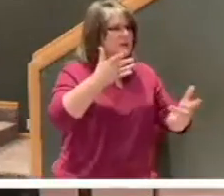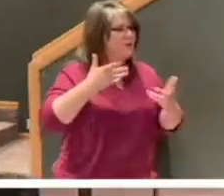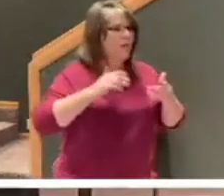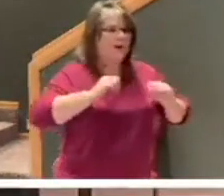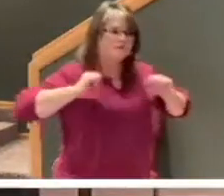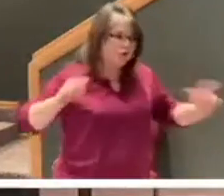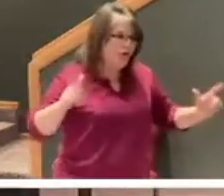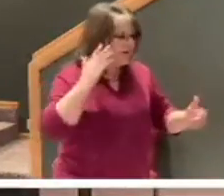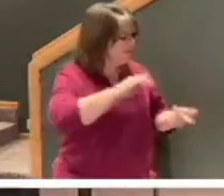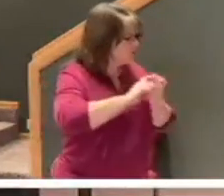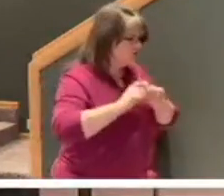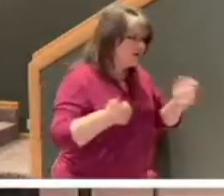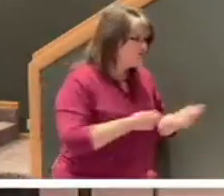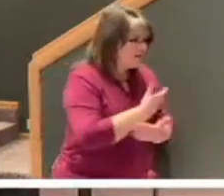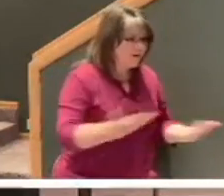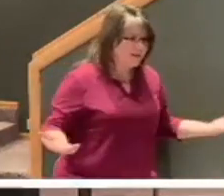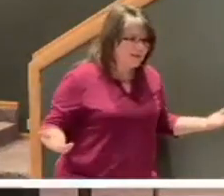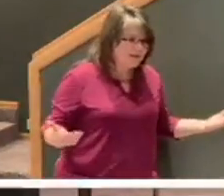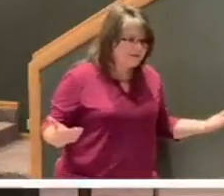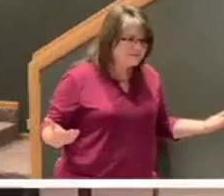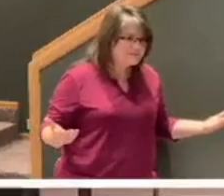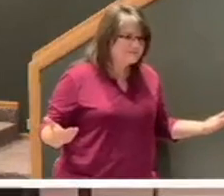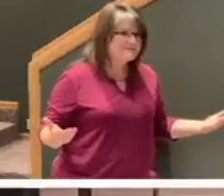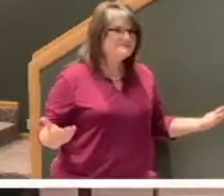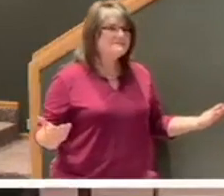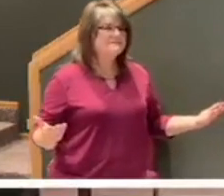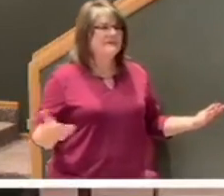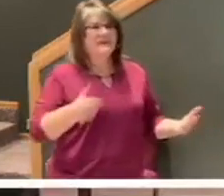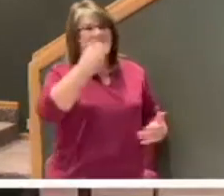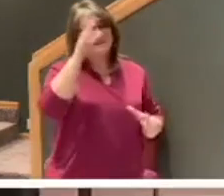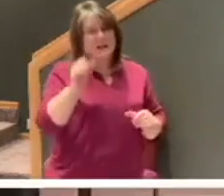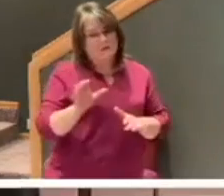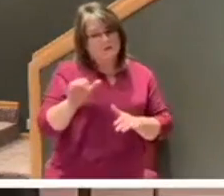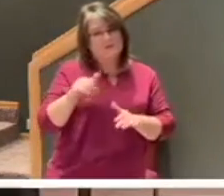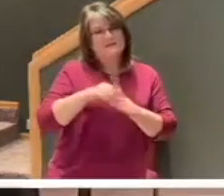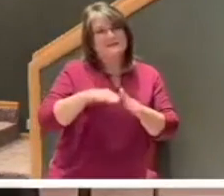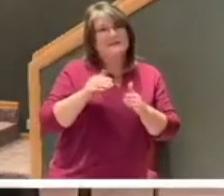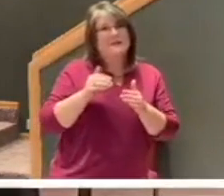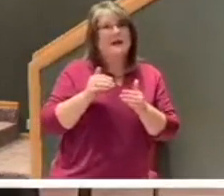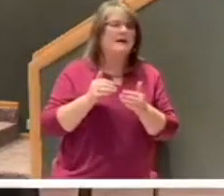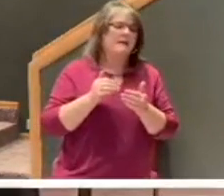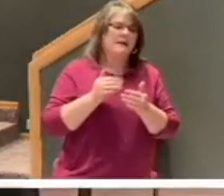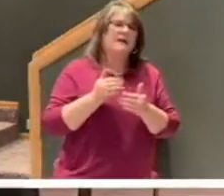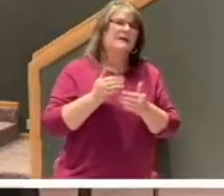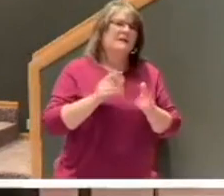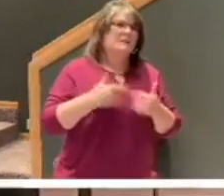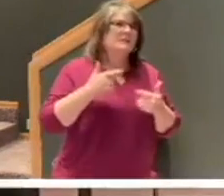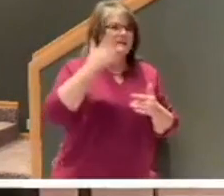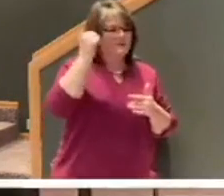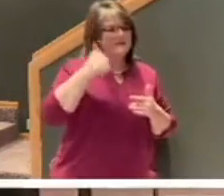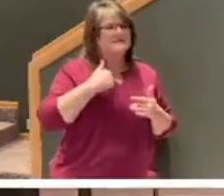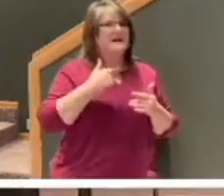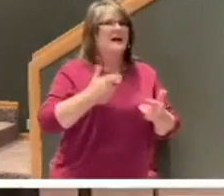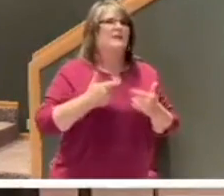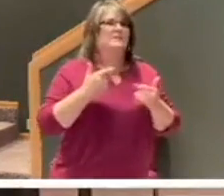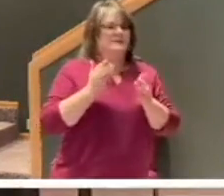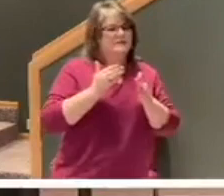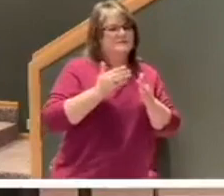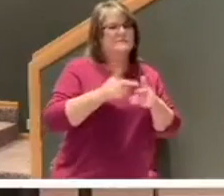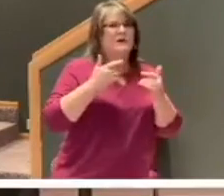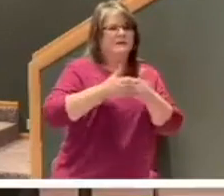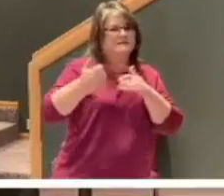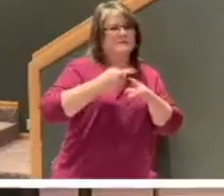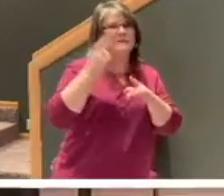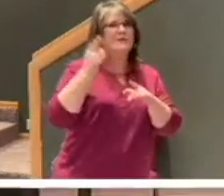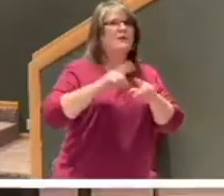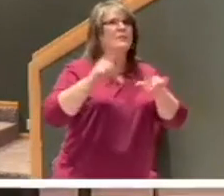It's going to change everything. God, can you do this in my little life? Because I'm living a very small life apart from you, but I want you to